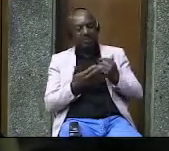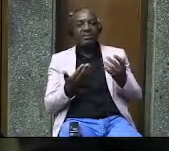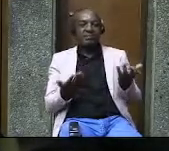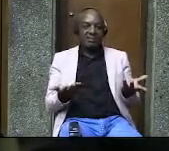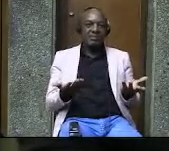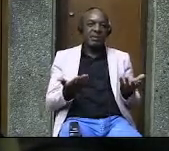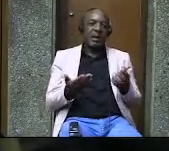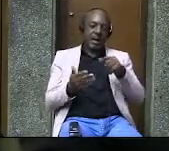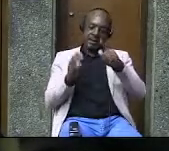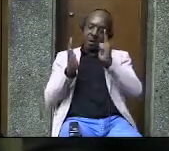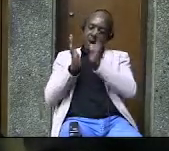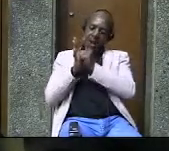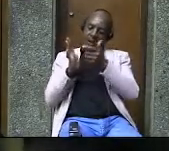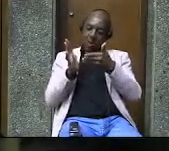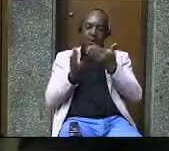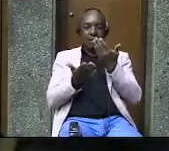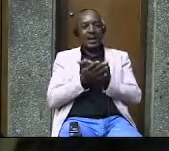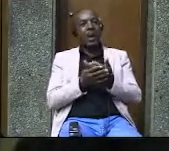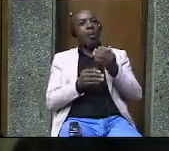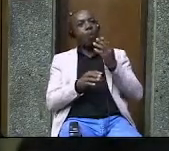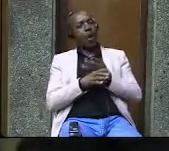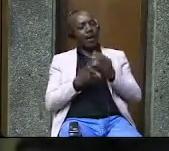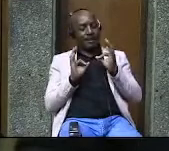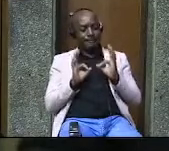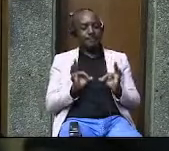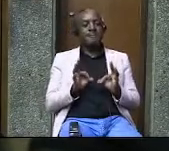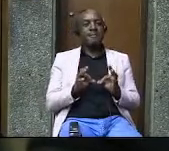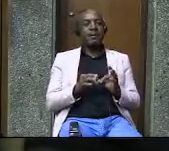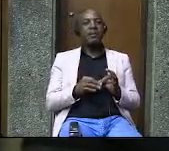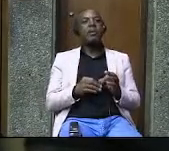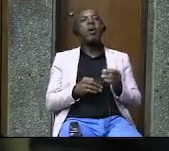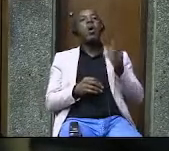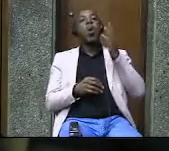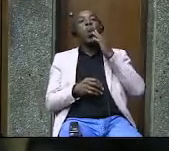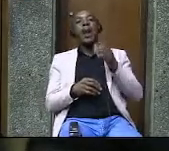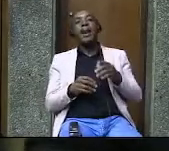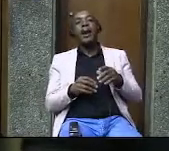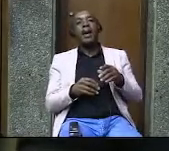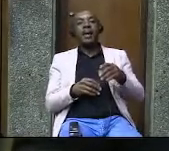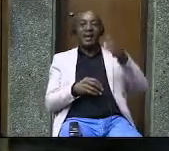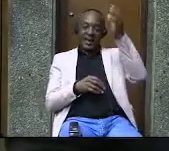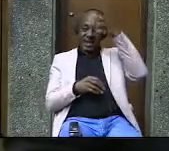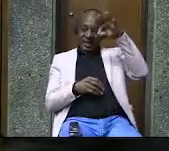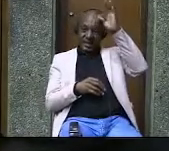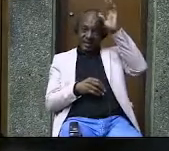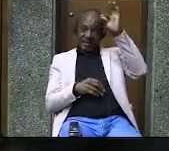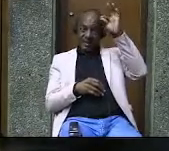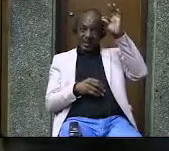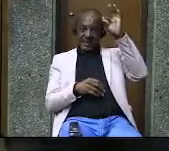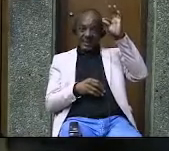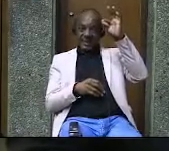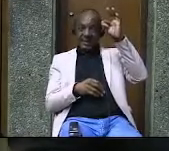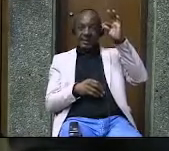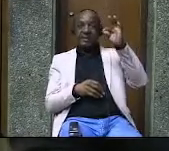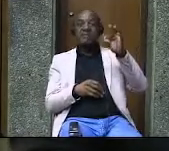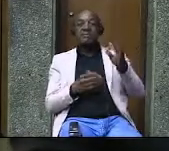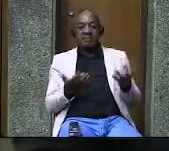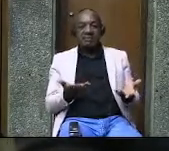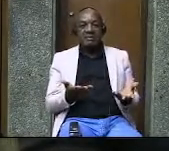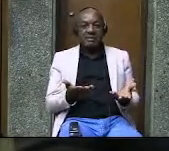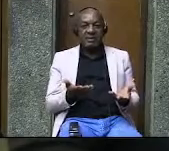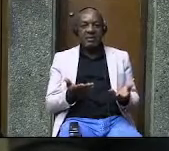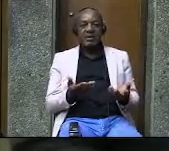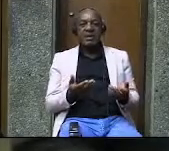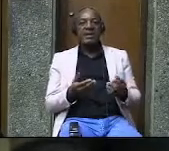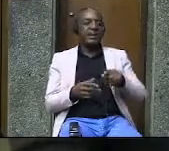and successfully, if our local government, like Mfuleni I'm referring to, and many others, are not